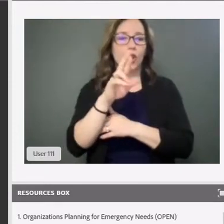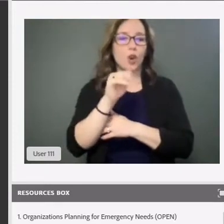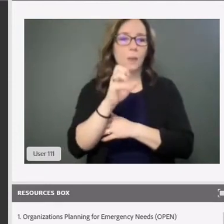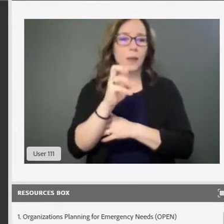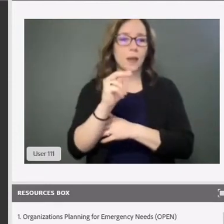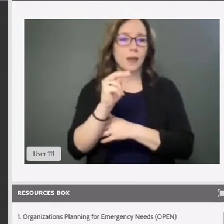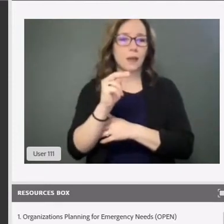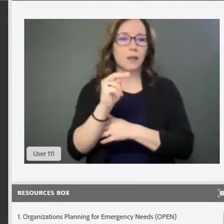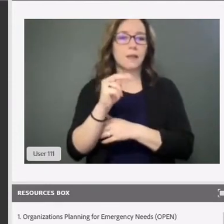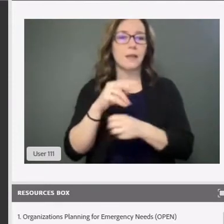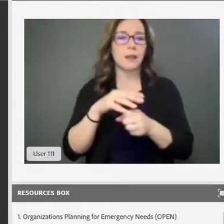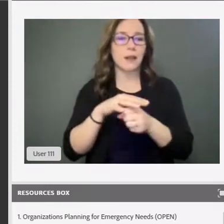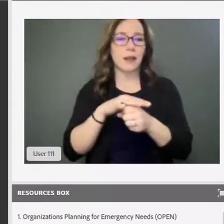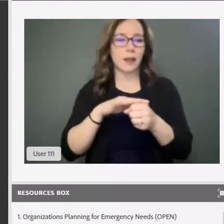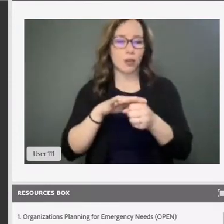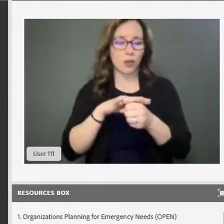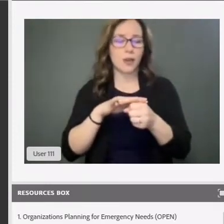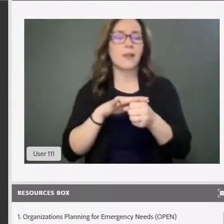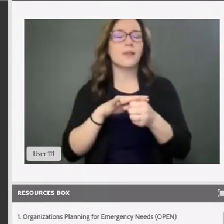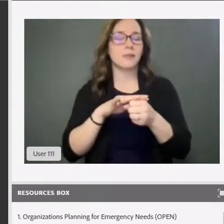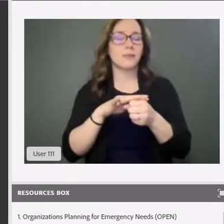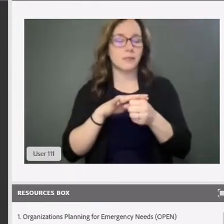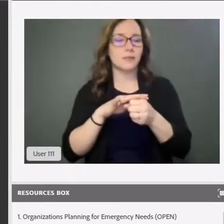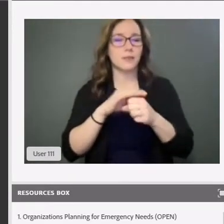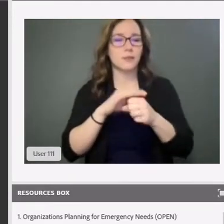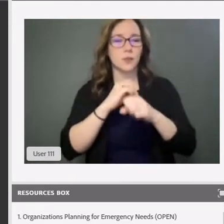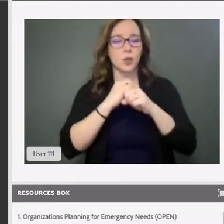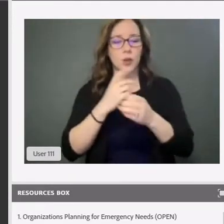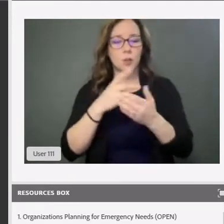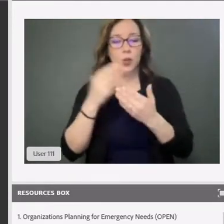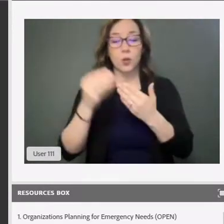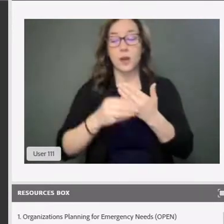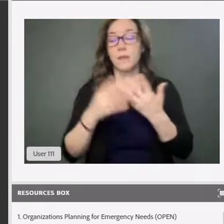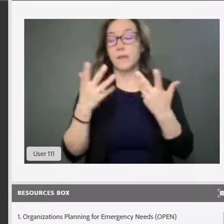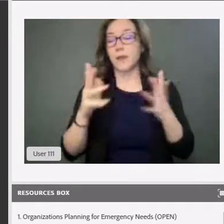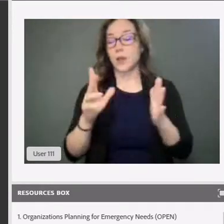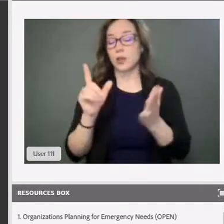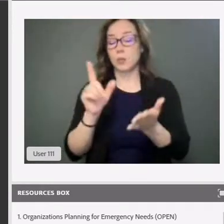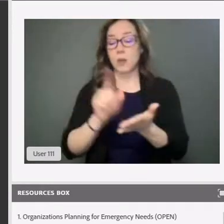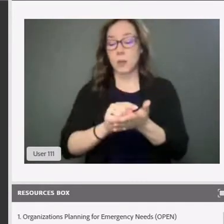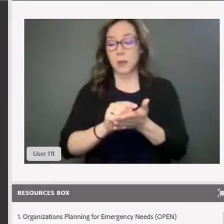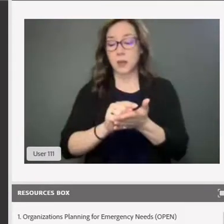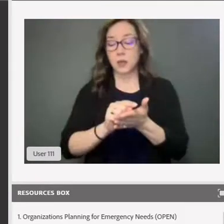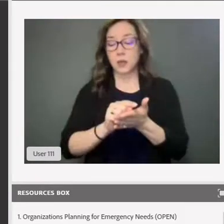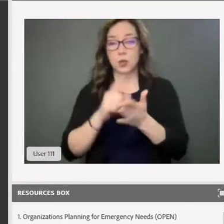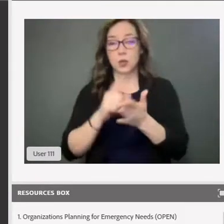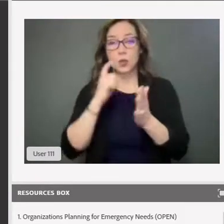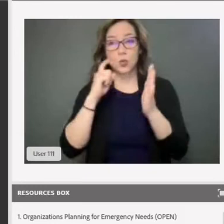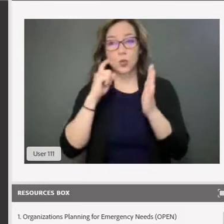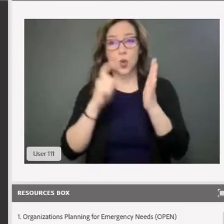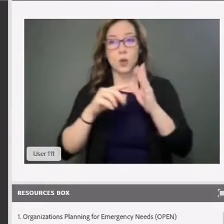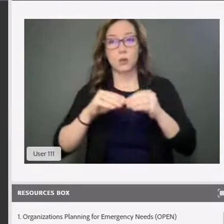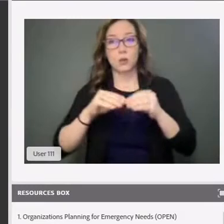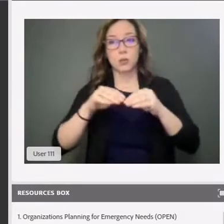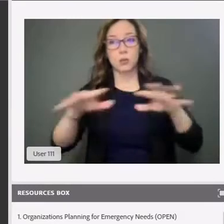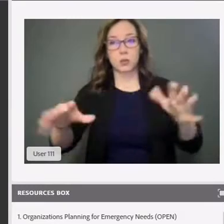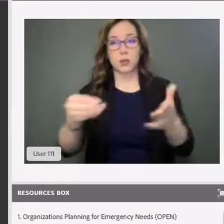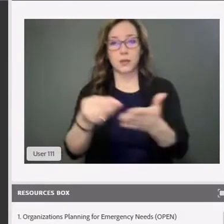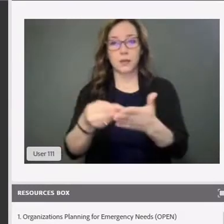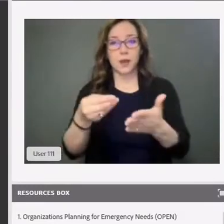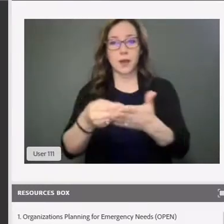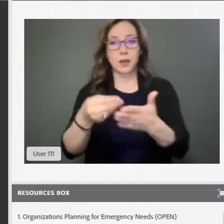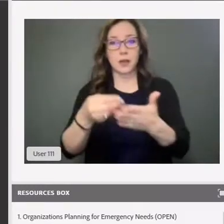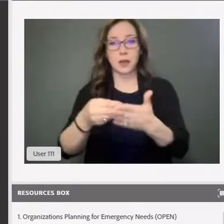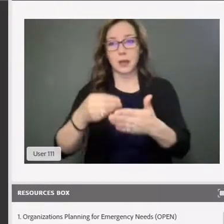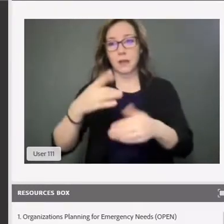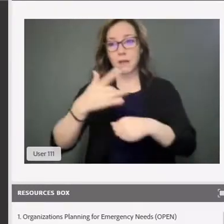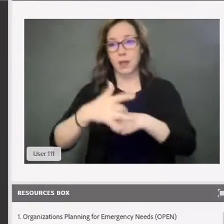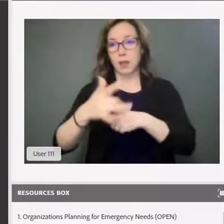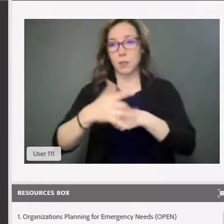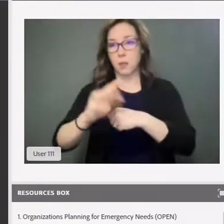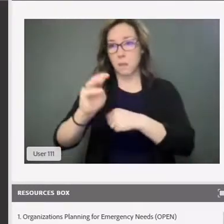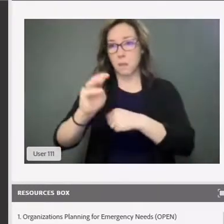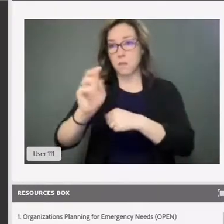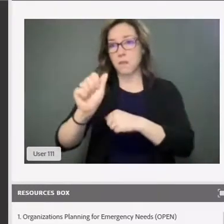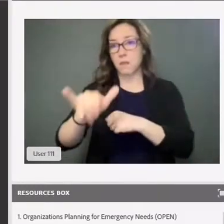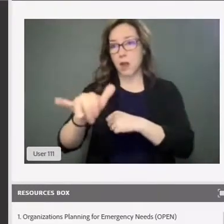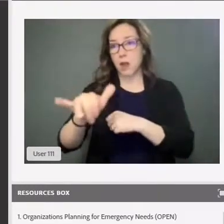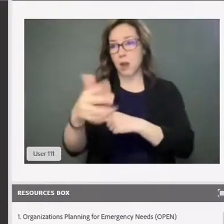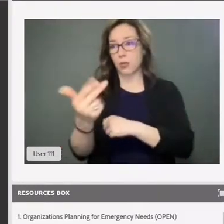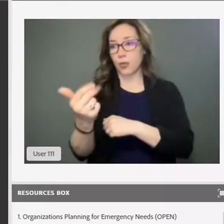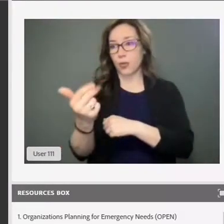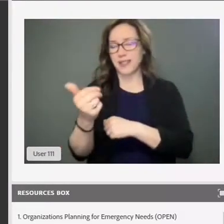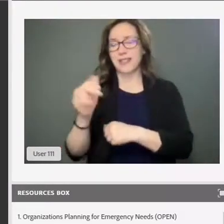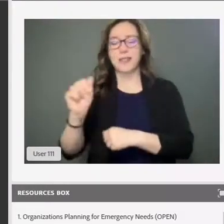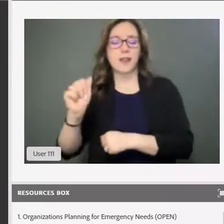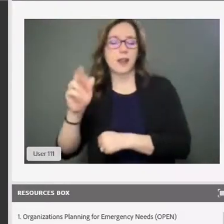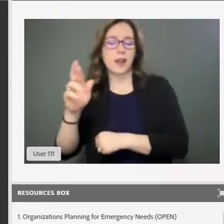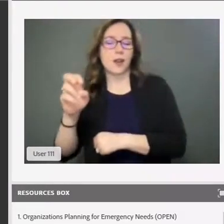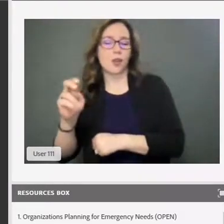So all of their funding allocations were already published in the Notice of Funding Opportunity that was released on May 13th. And as Aaron